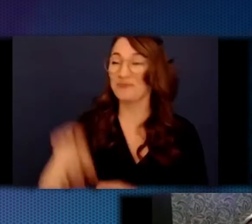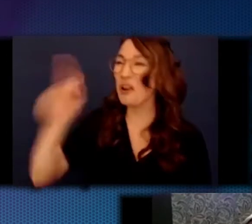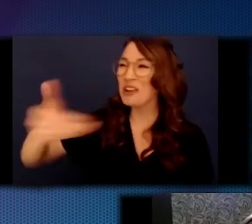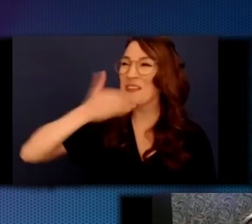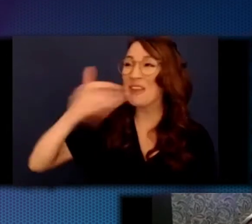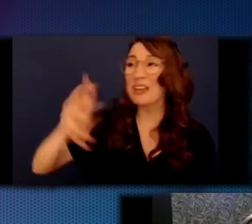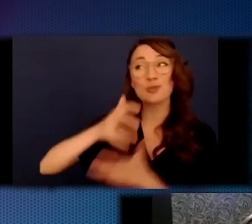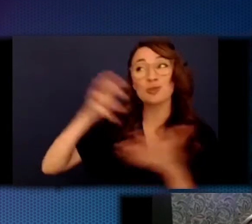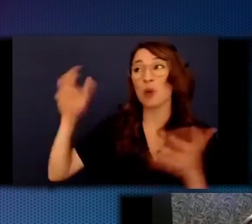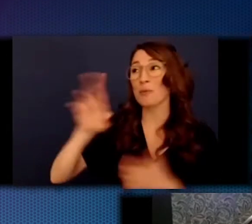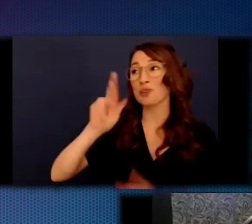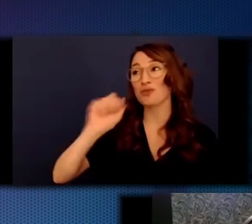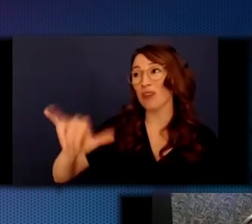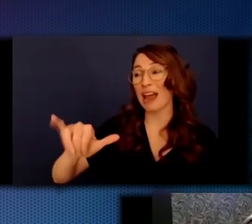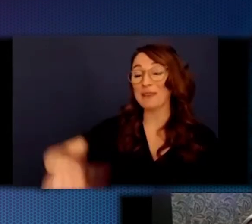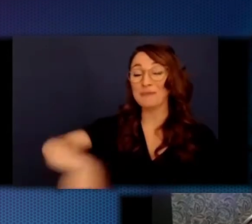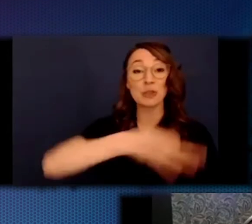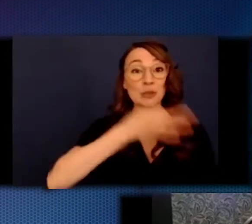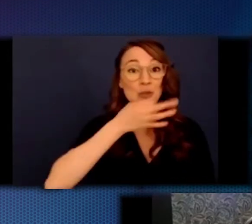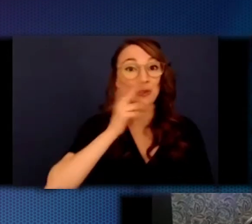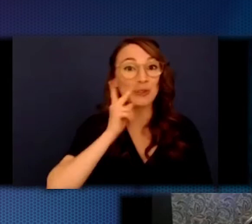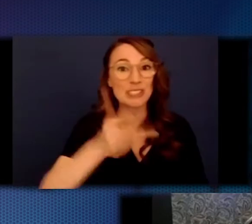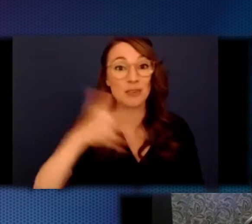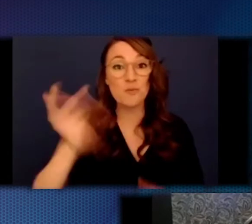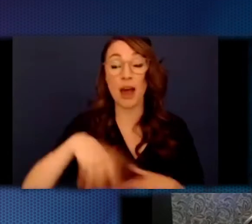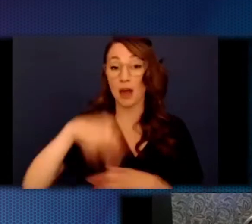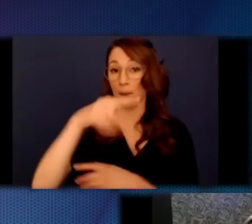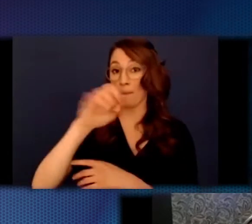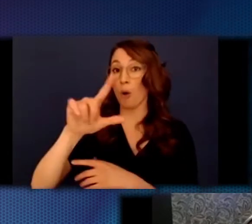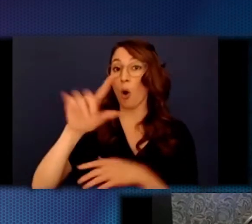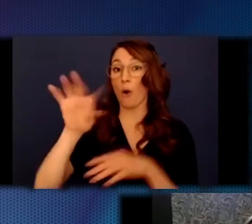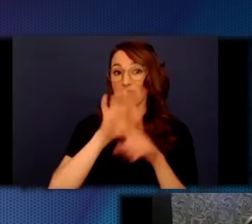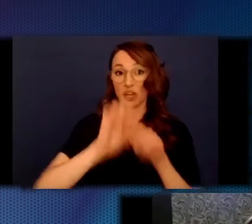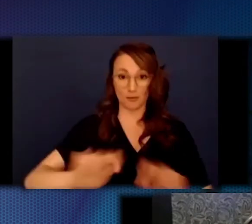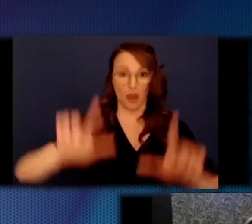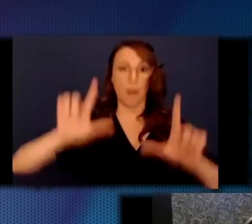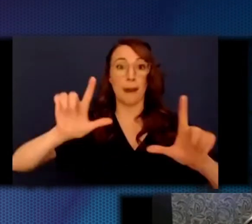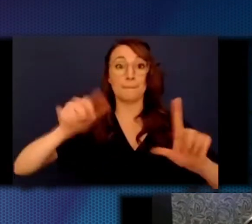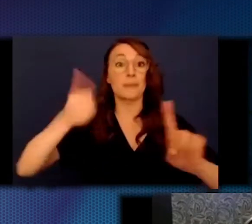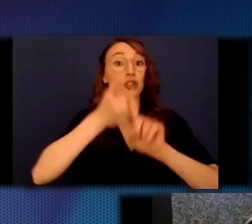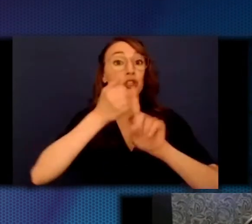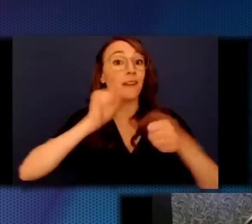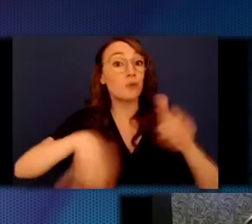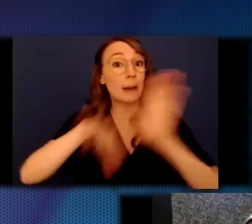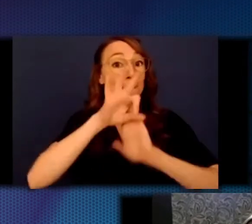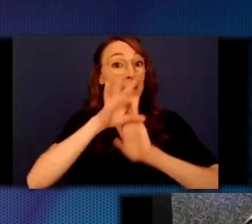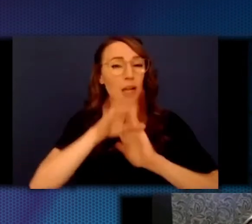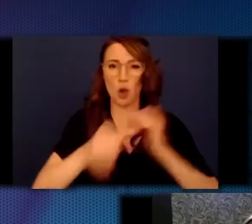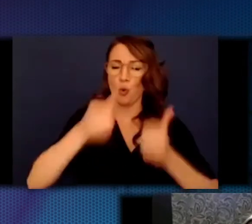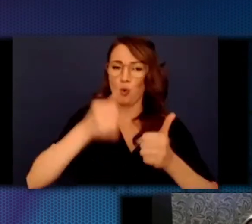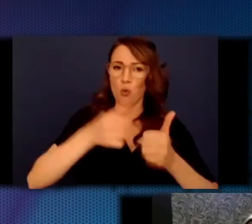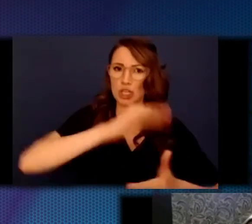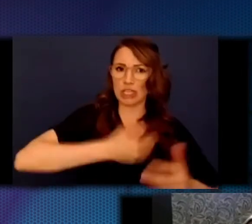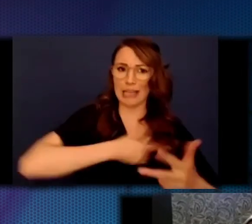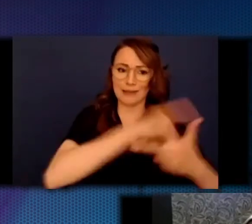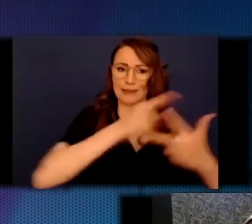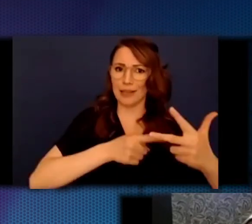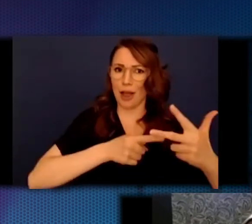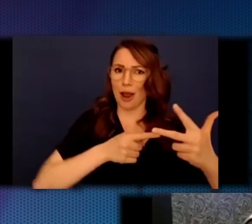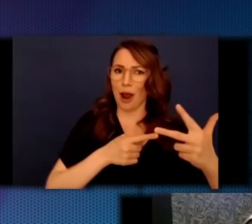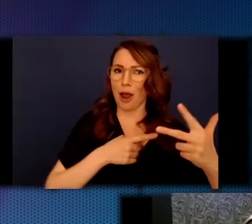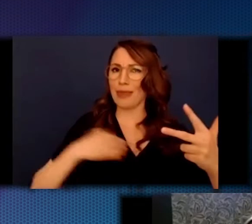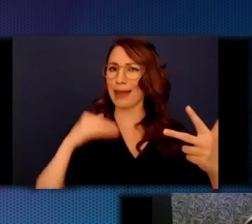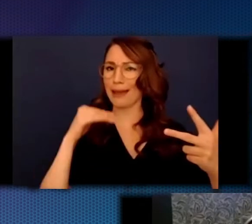In just a moment, you will see the poll function pop up where you can choose which guest is telling us the story of the youngest